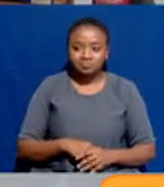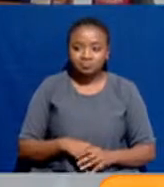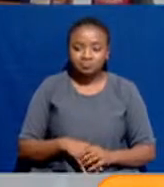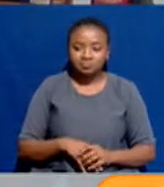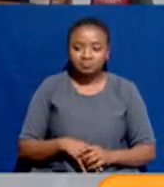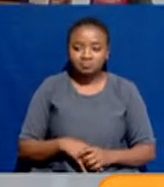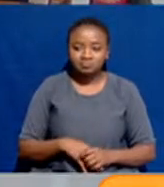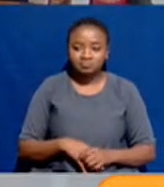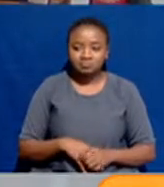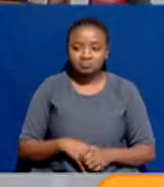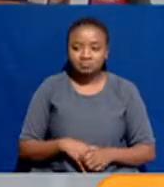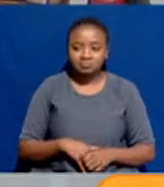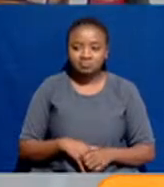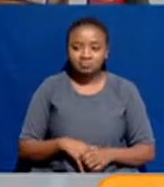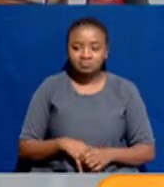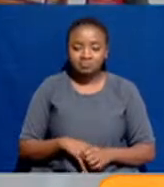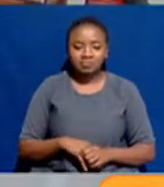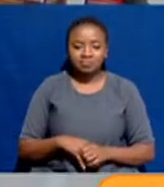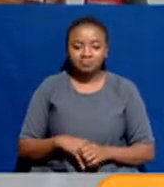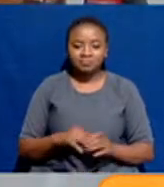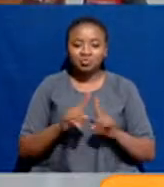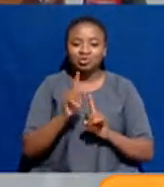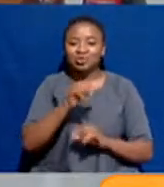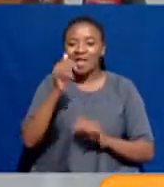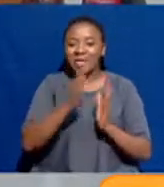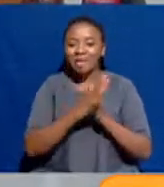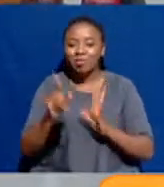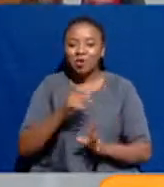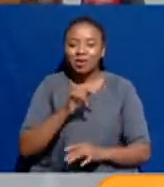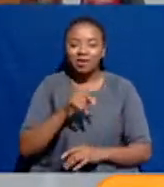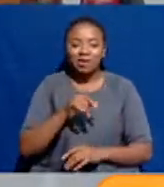There is also Unquiet